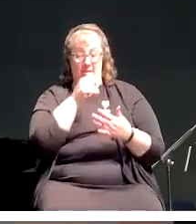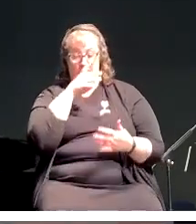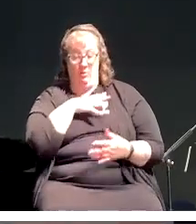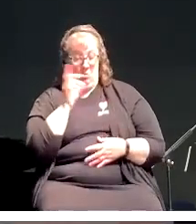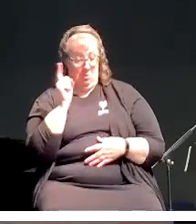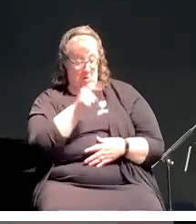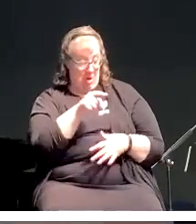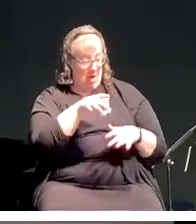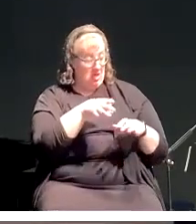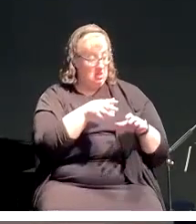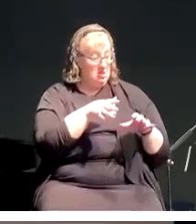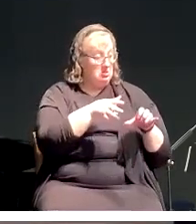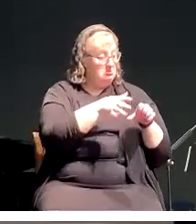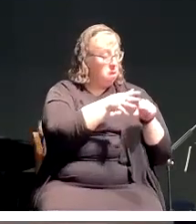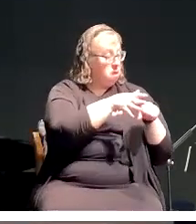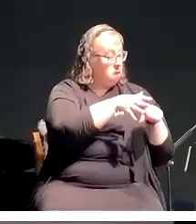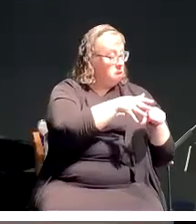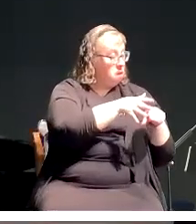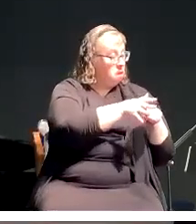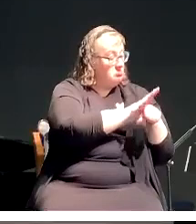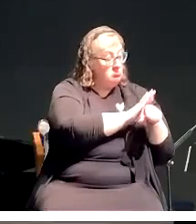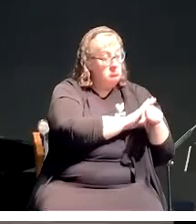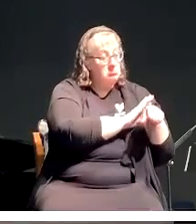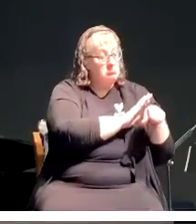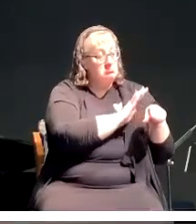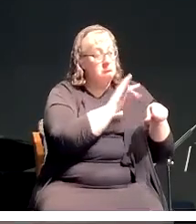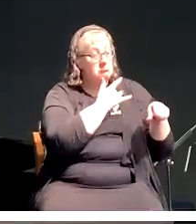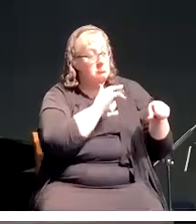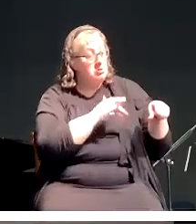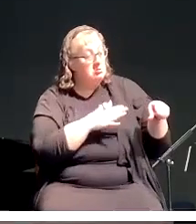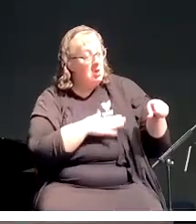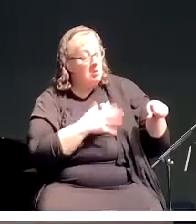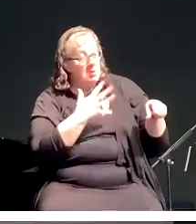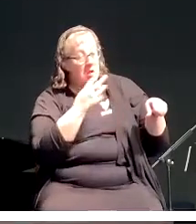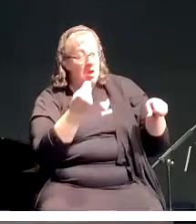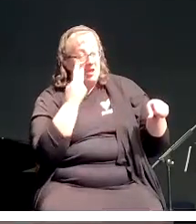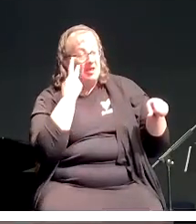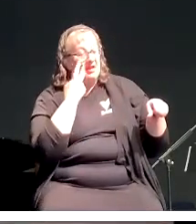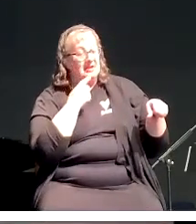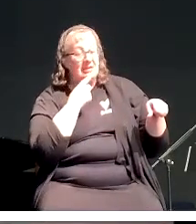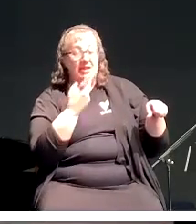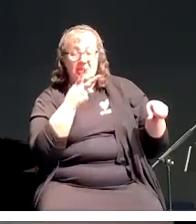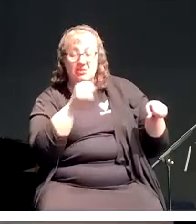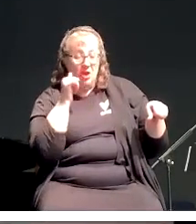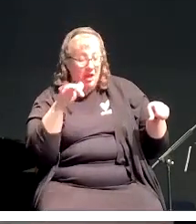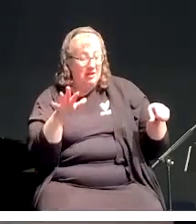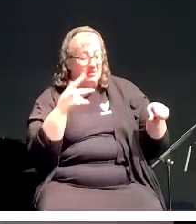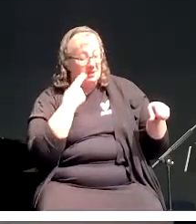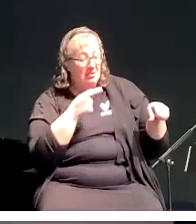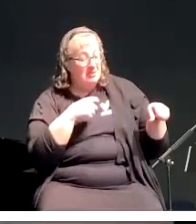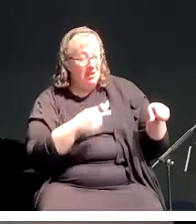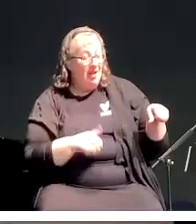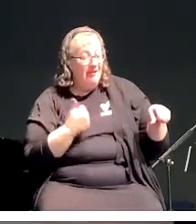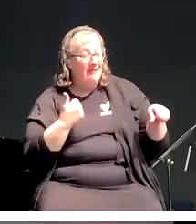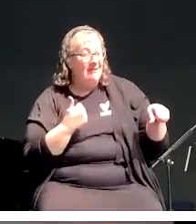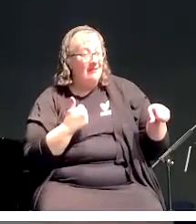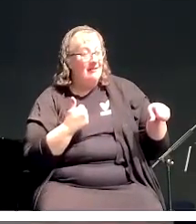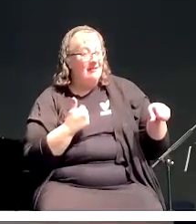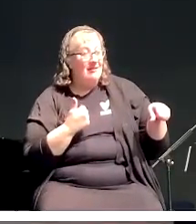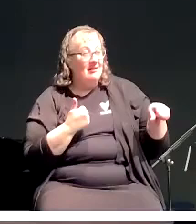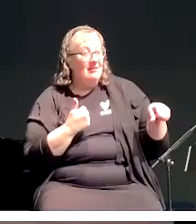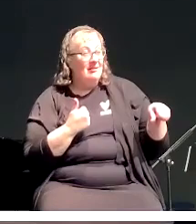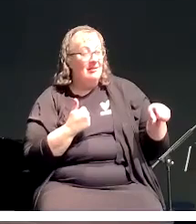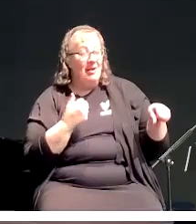to the tomb, and Jesus' body was gone. They said they saw angels who said he was alive. And the thing